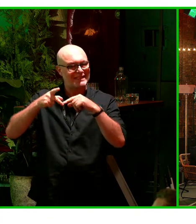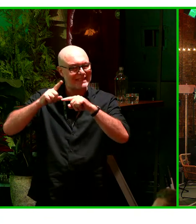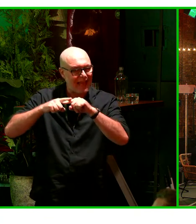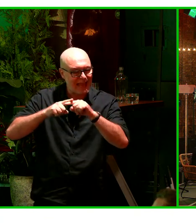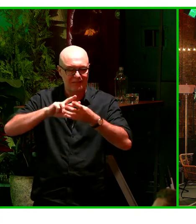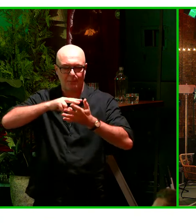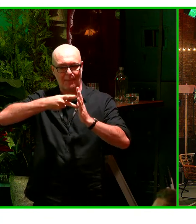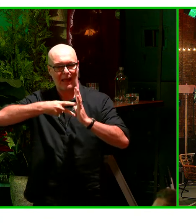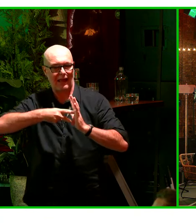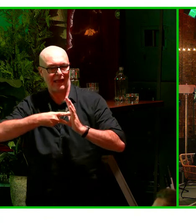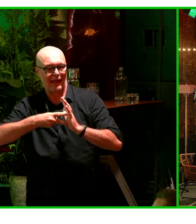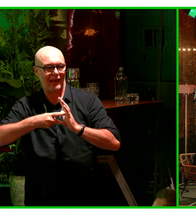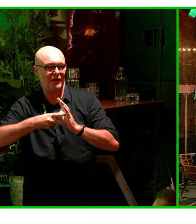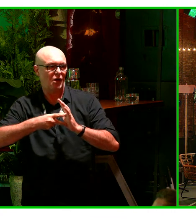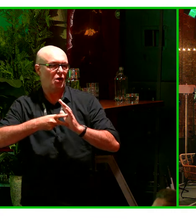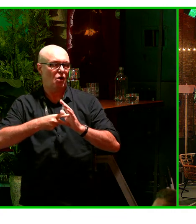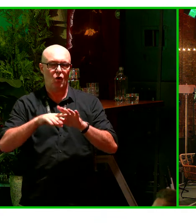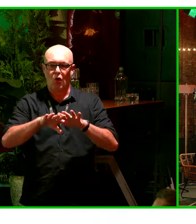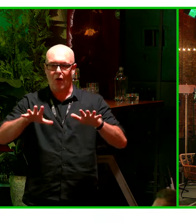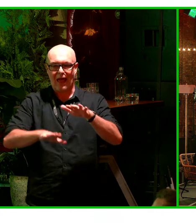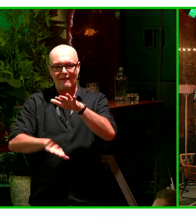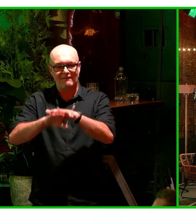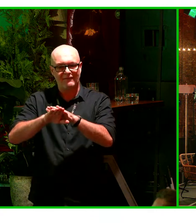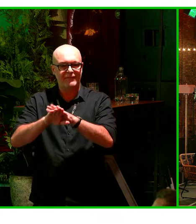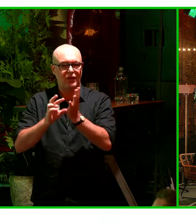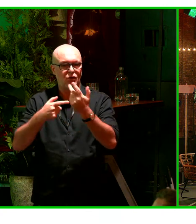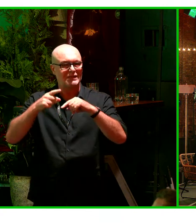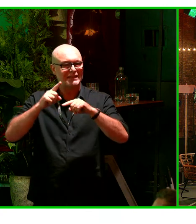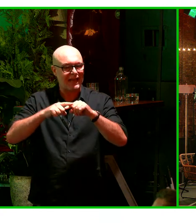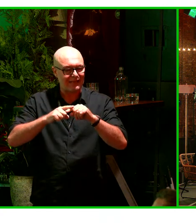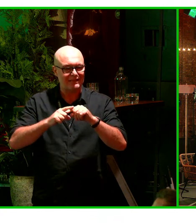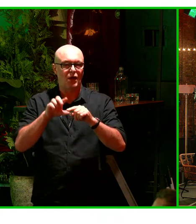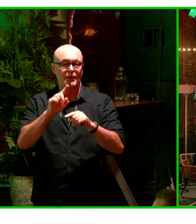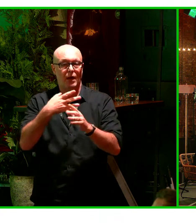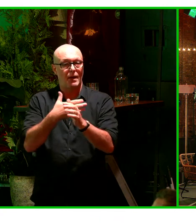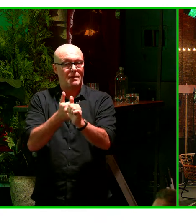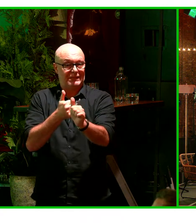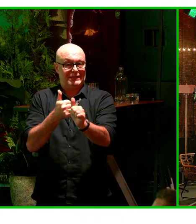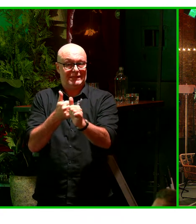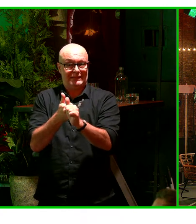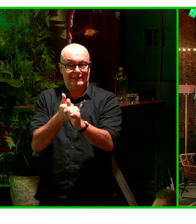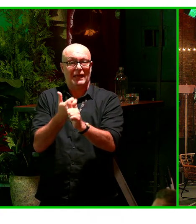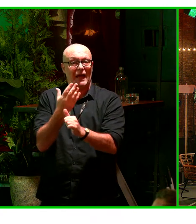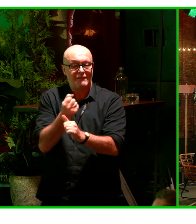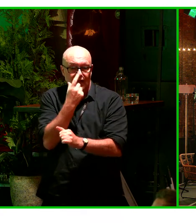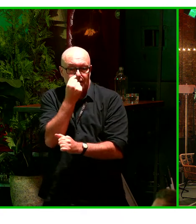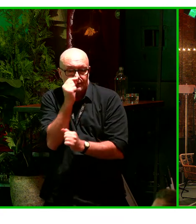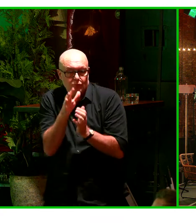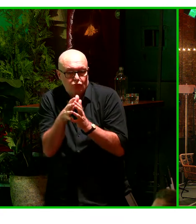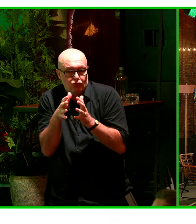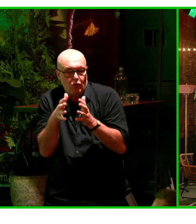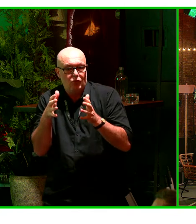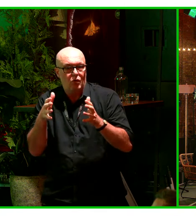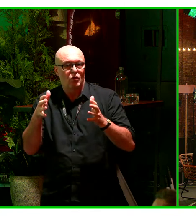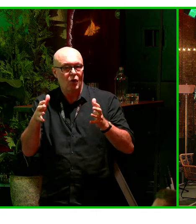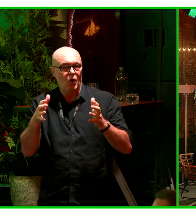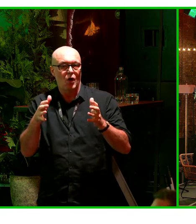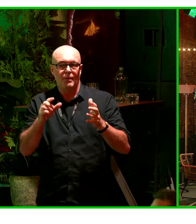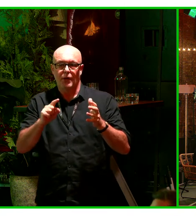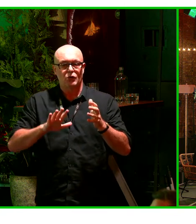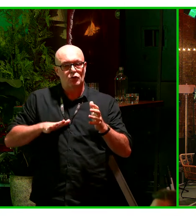and landfill tax and waste, etc., actually businesses would have the ability to grow without needing some of the